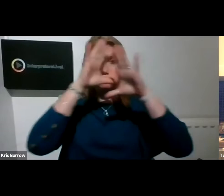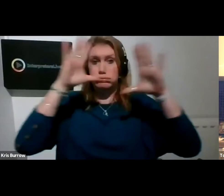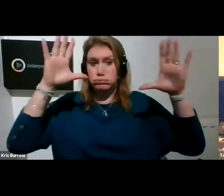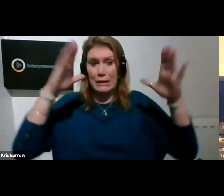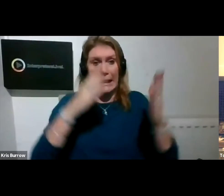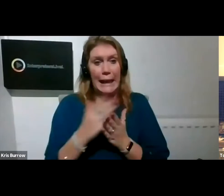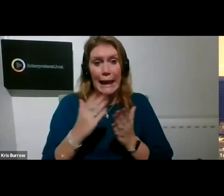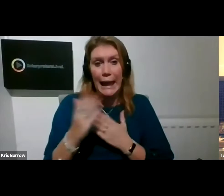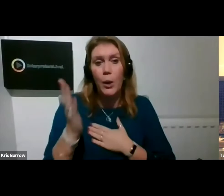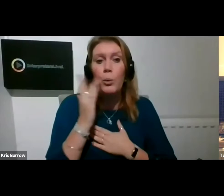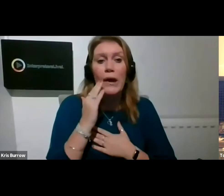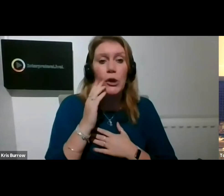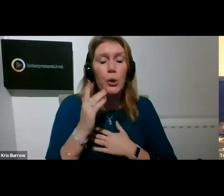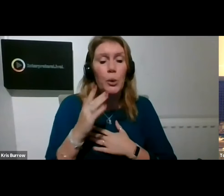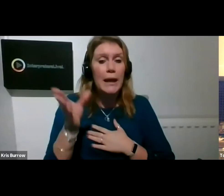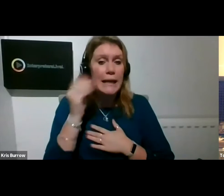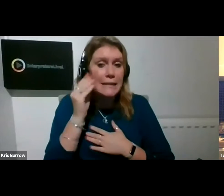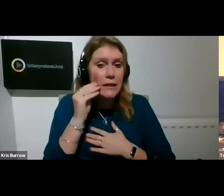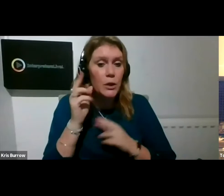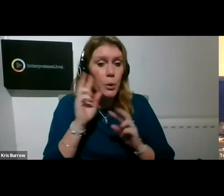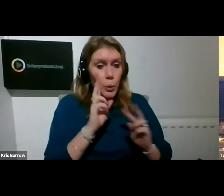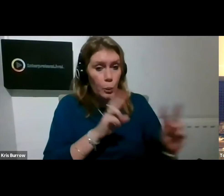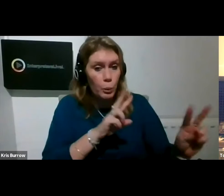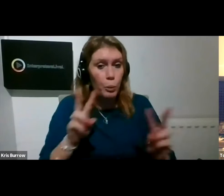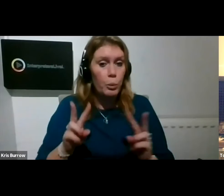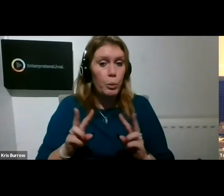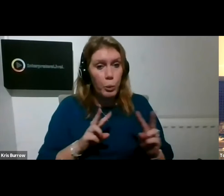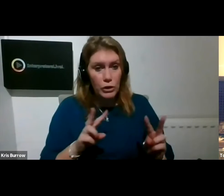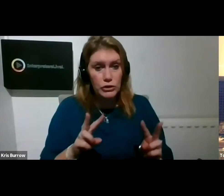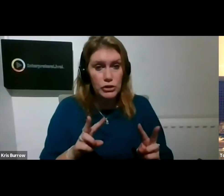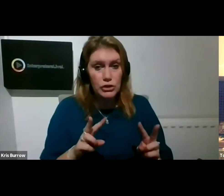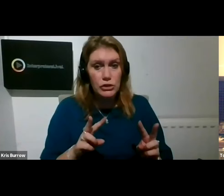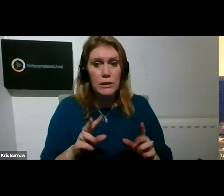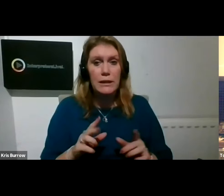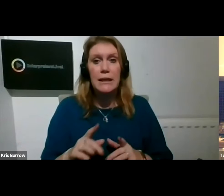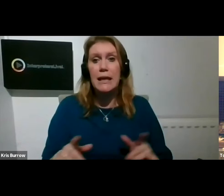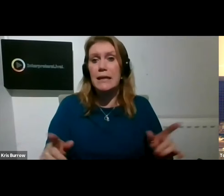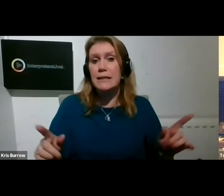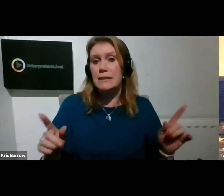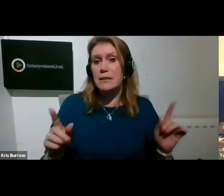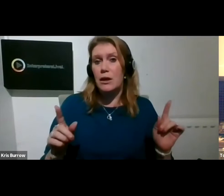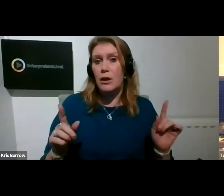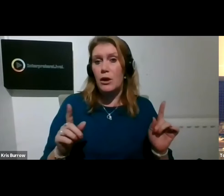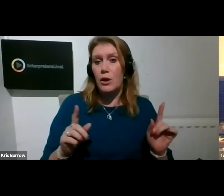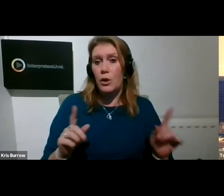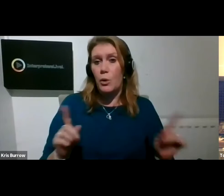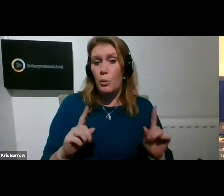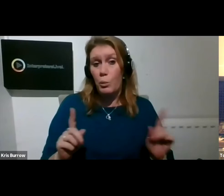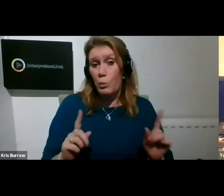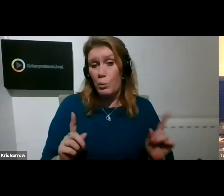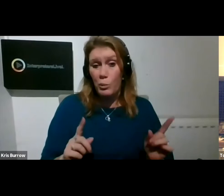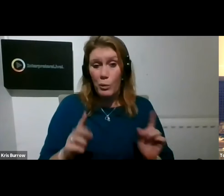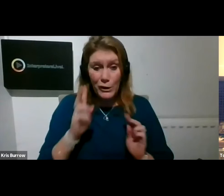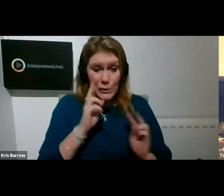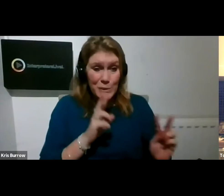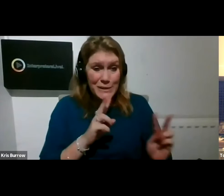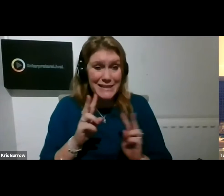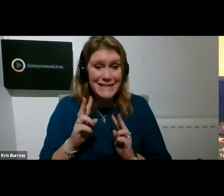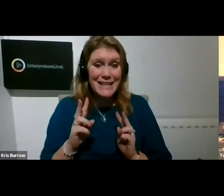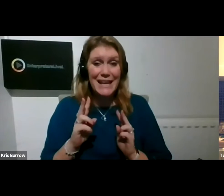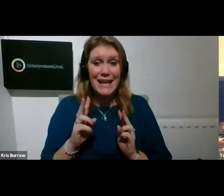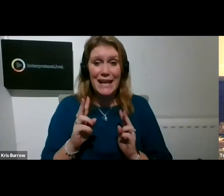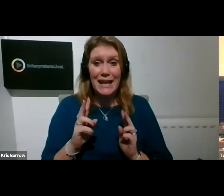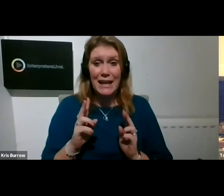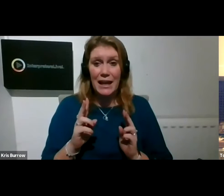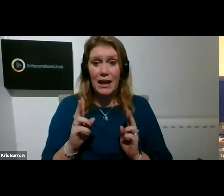watch. Um, it's what you'll see are creative captions made for us by an artist